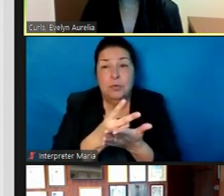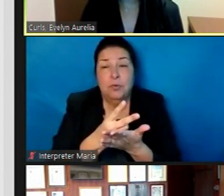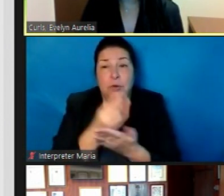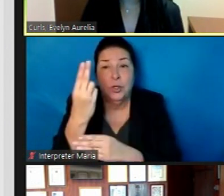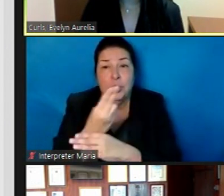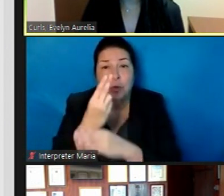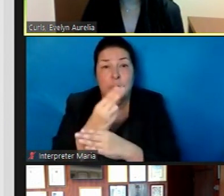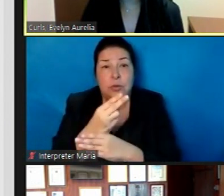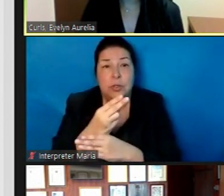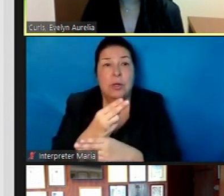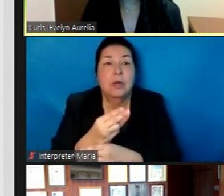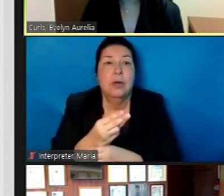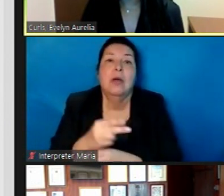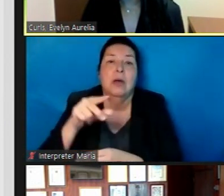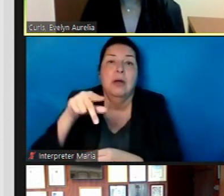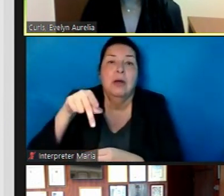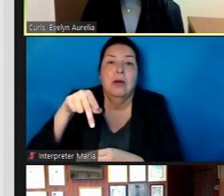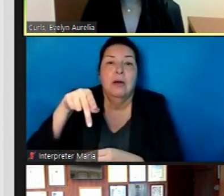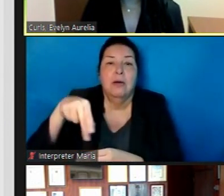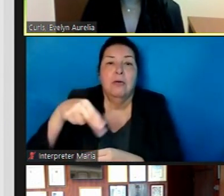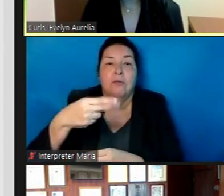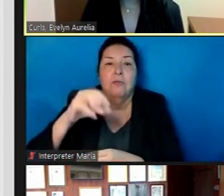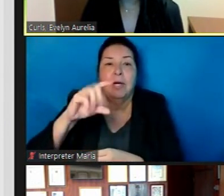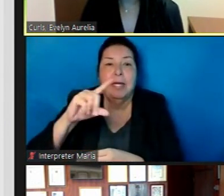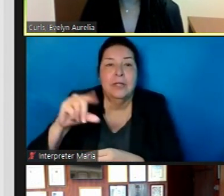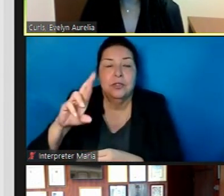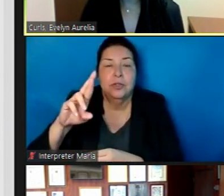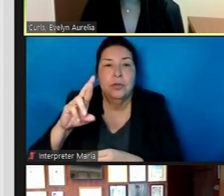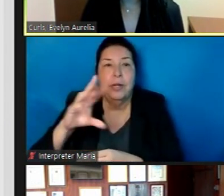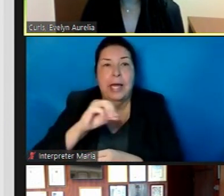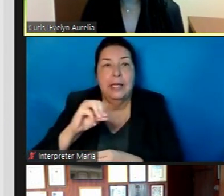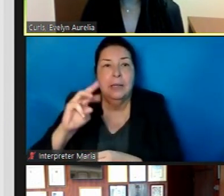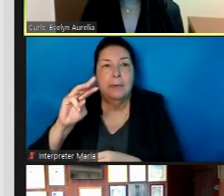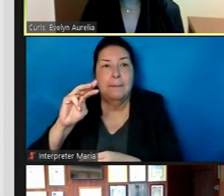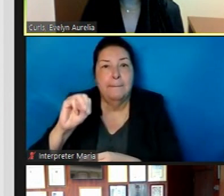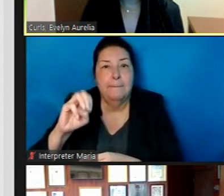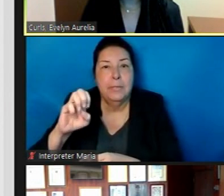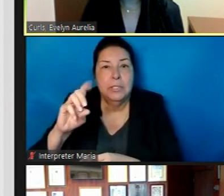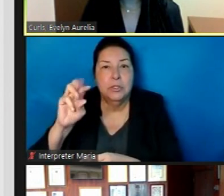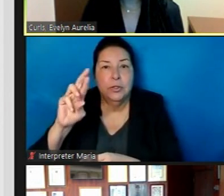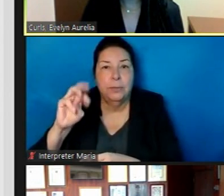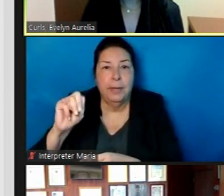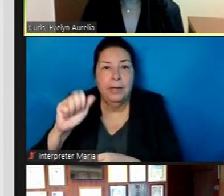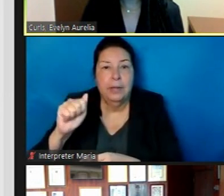Pfizer vaccine and Moderna. Both are very effective, as we'll see on the next slide.